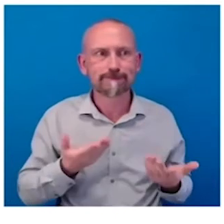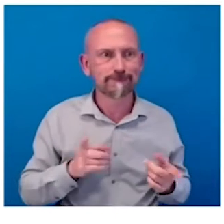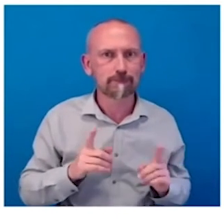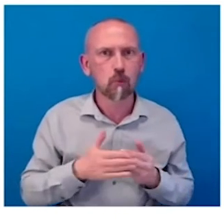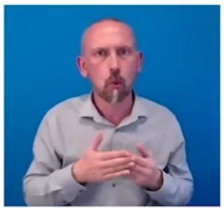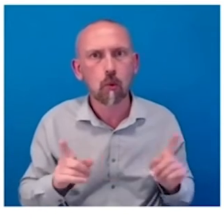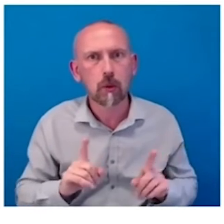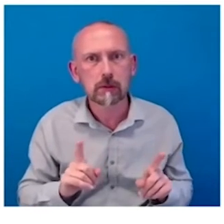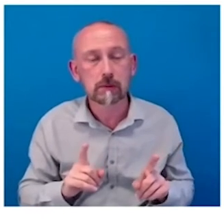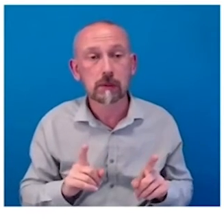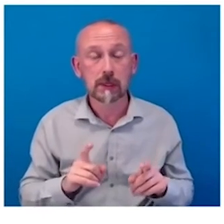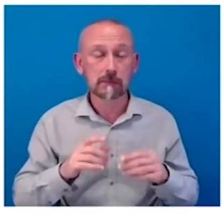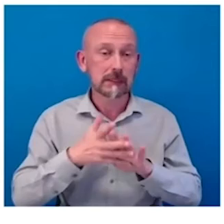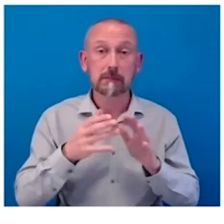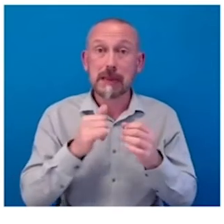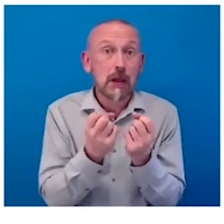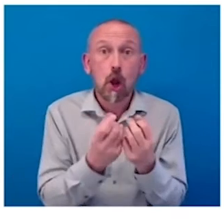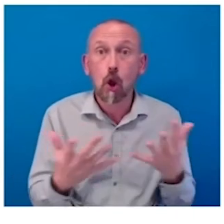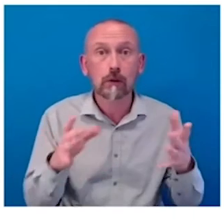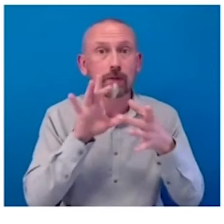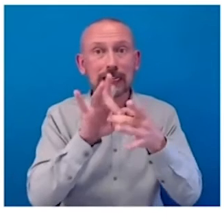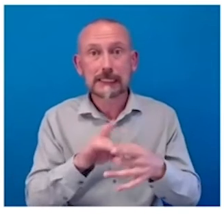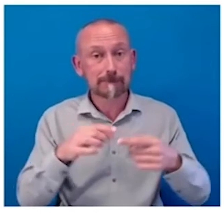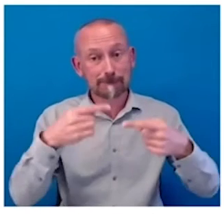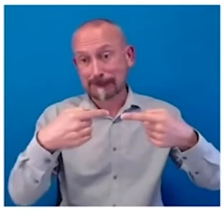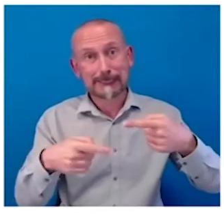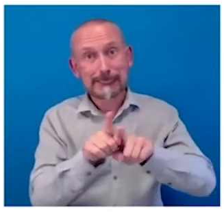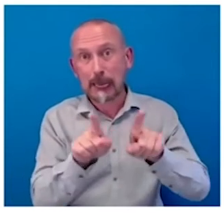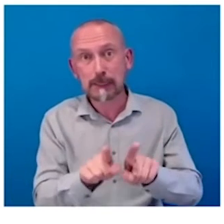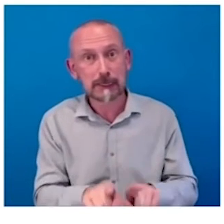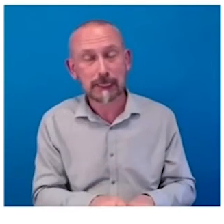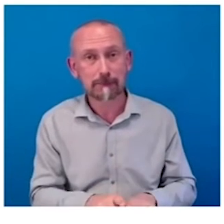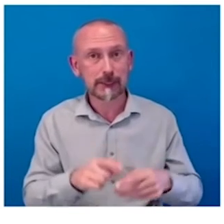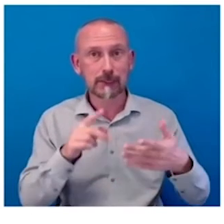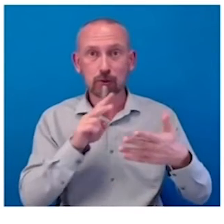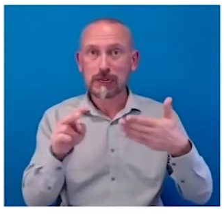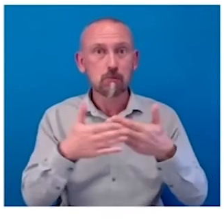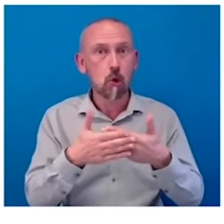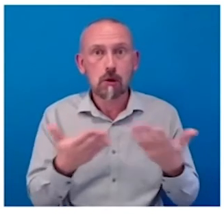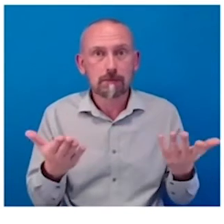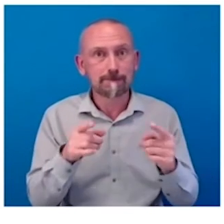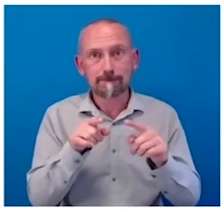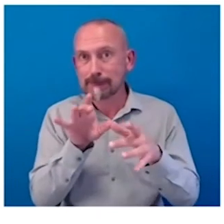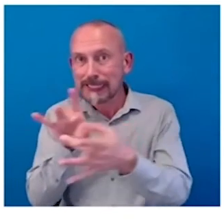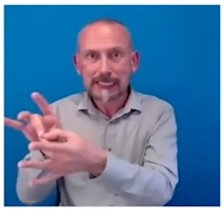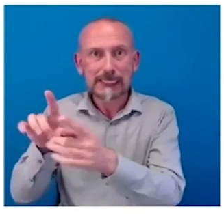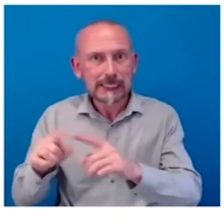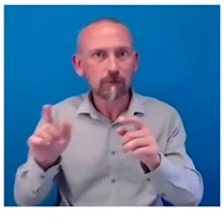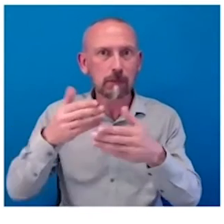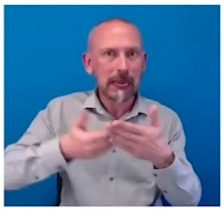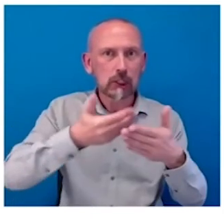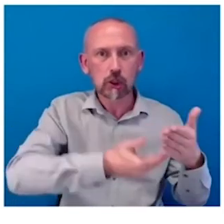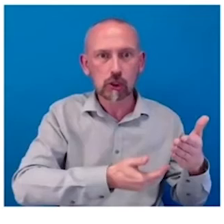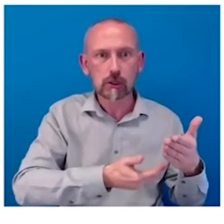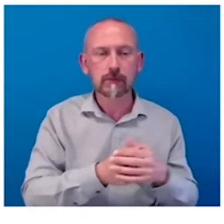and potentially get multiple links that just say the same thing, that might say read more, but going to different pages. Click is